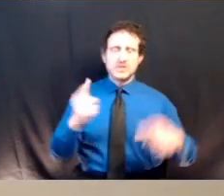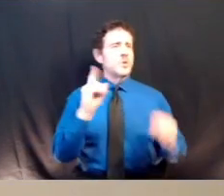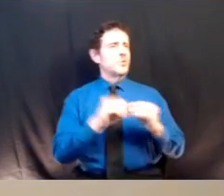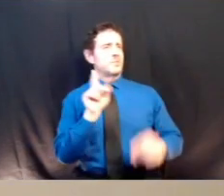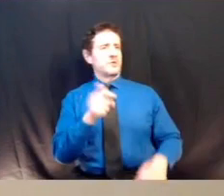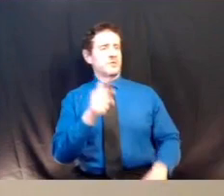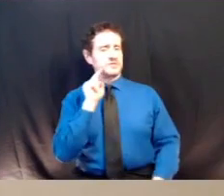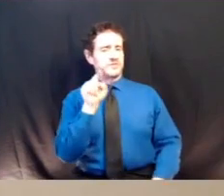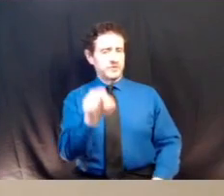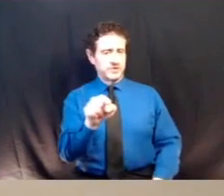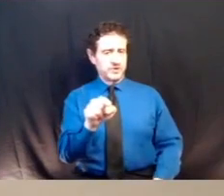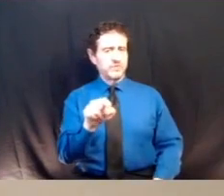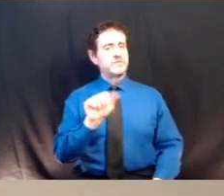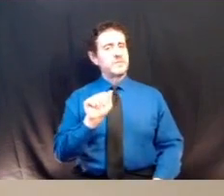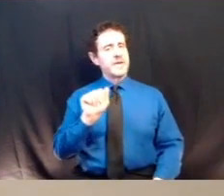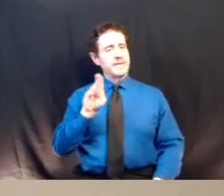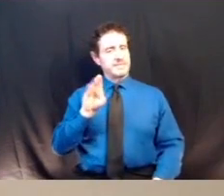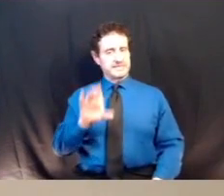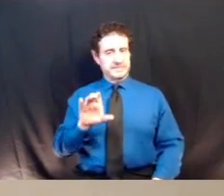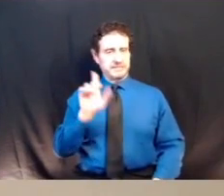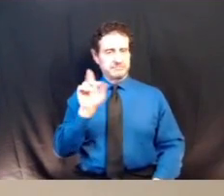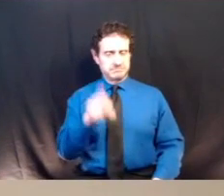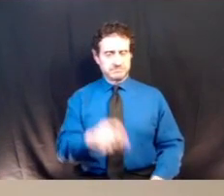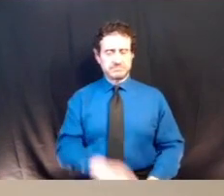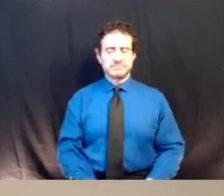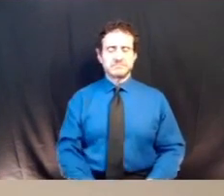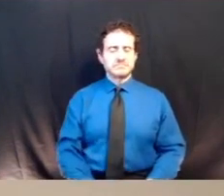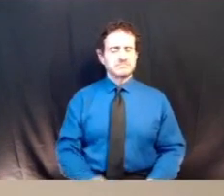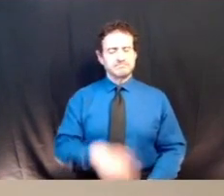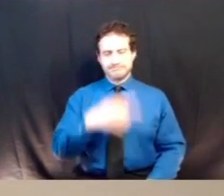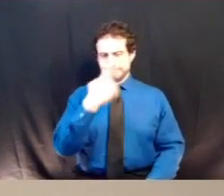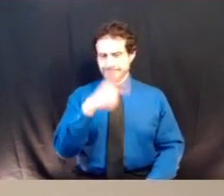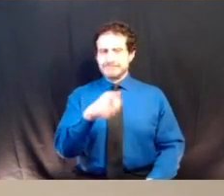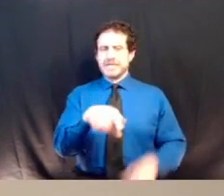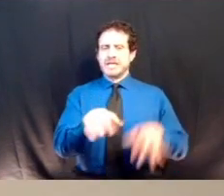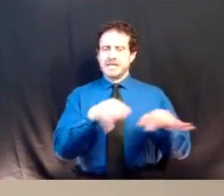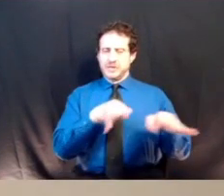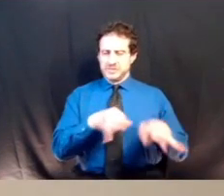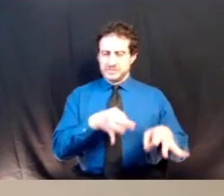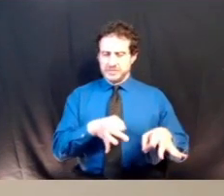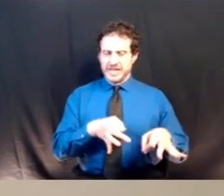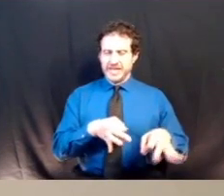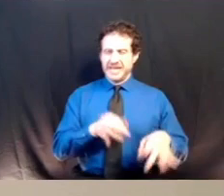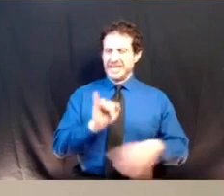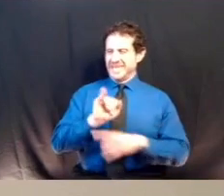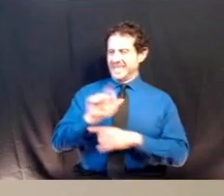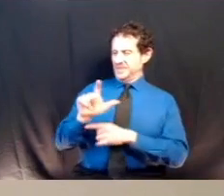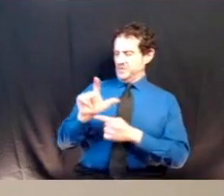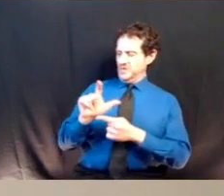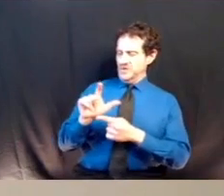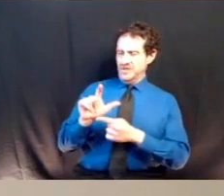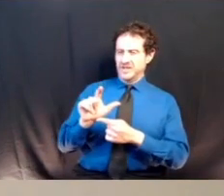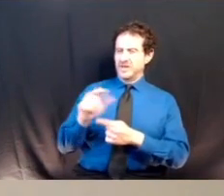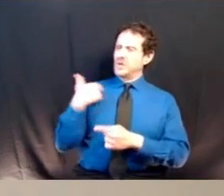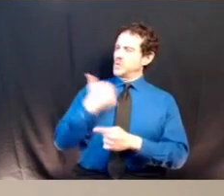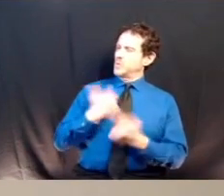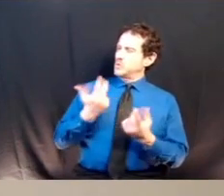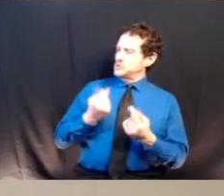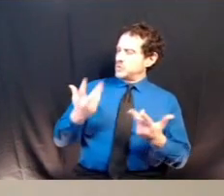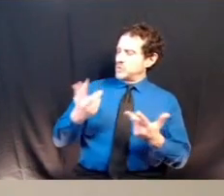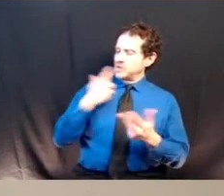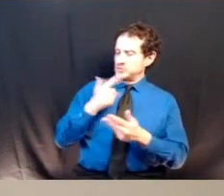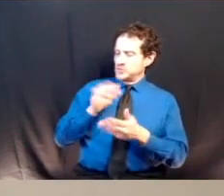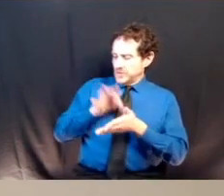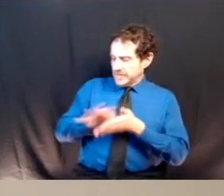from ABC7. Could you explain exactly what the state is doing to track and offer guidance to doctors